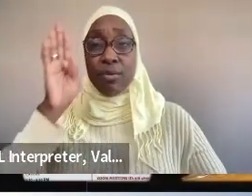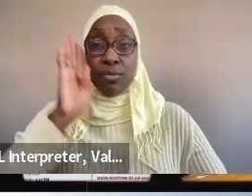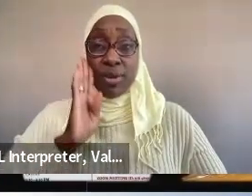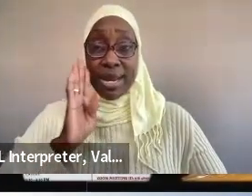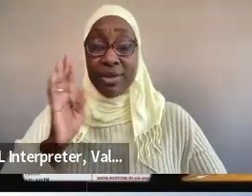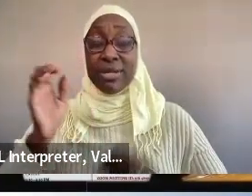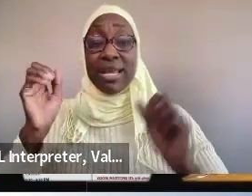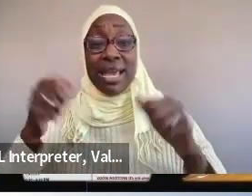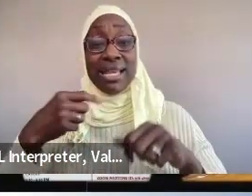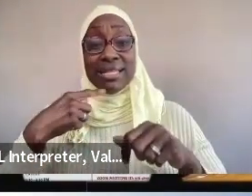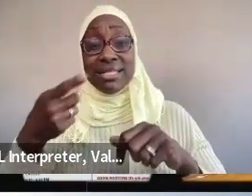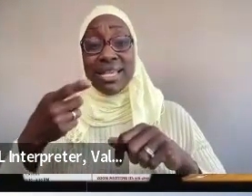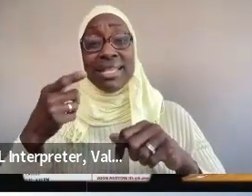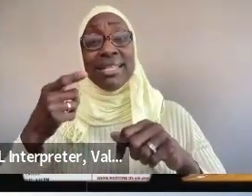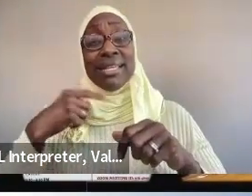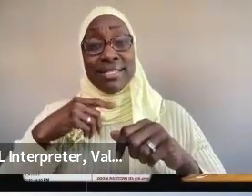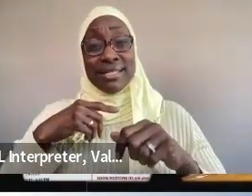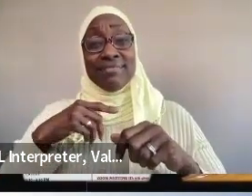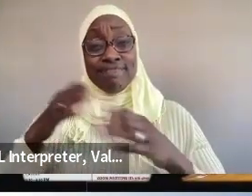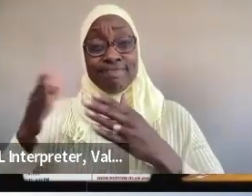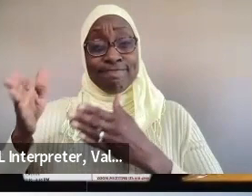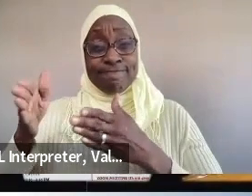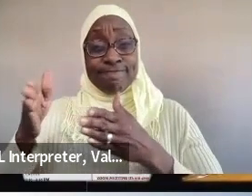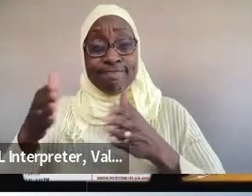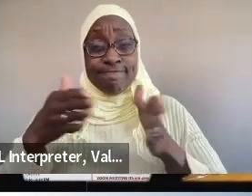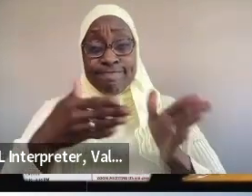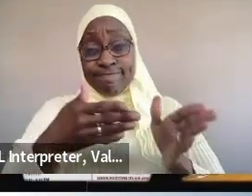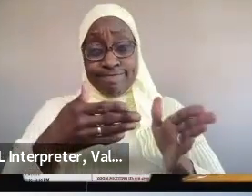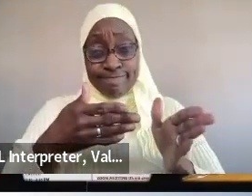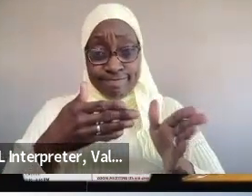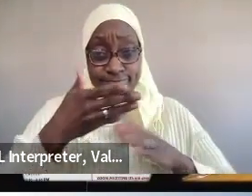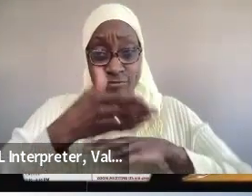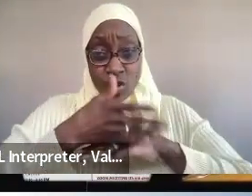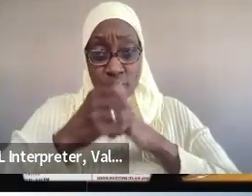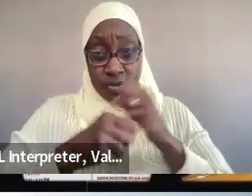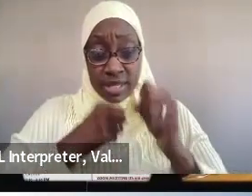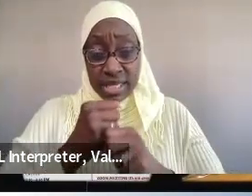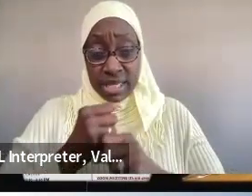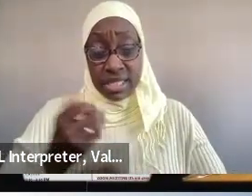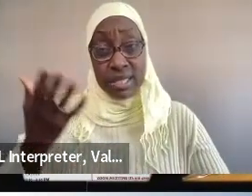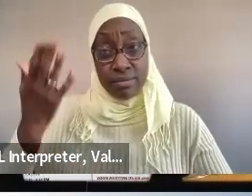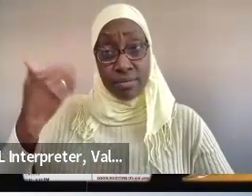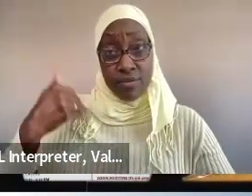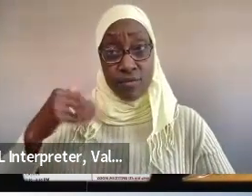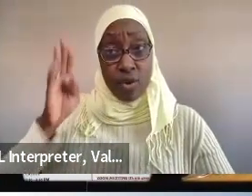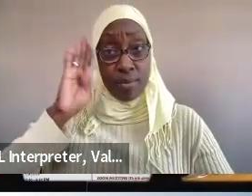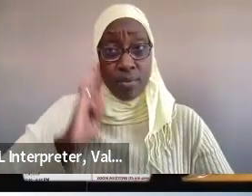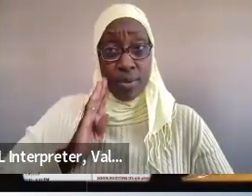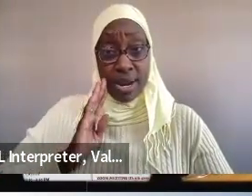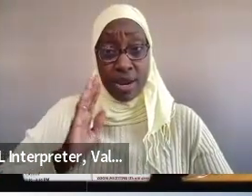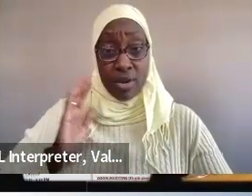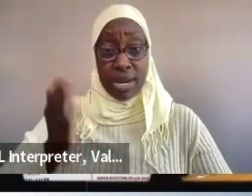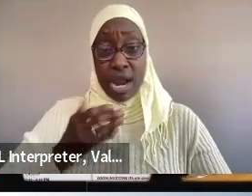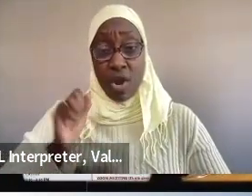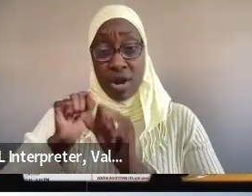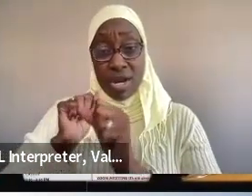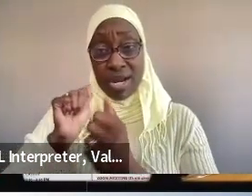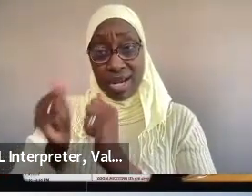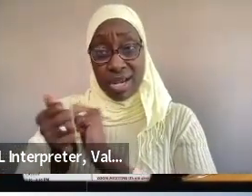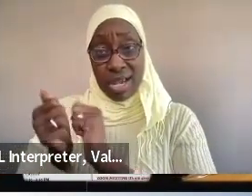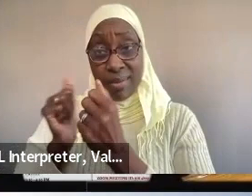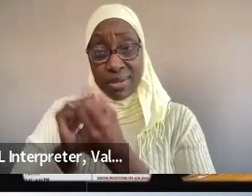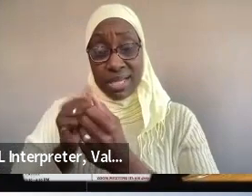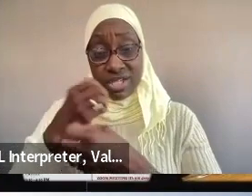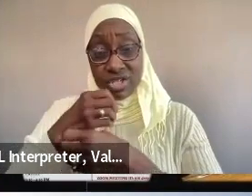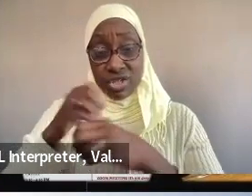the years. Earlier on, at Brown, our accommodation office is called SAS, which is